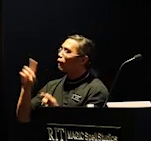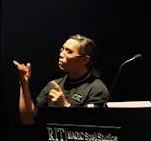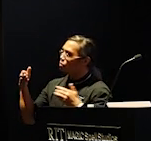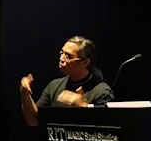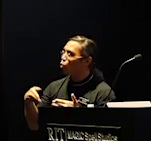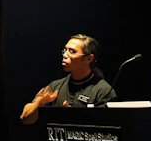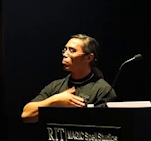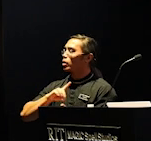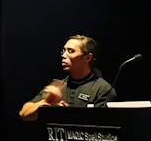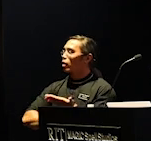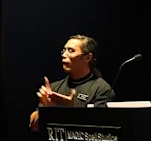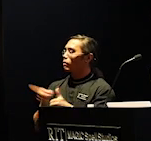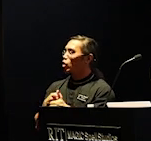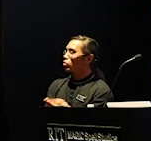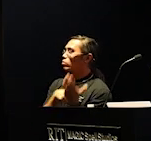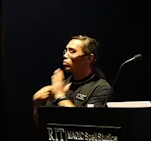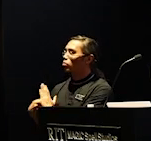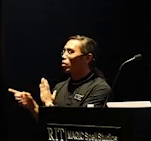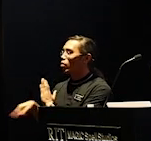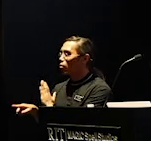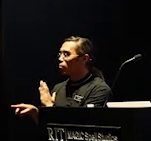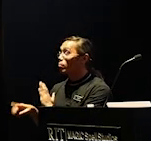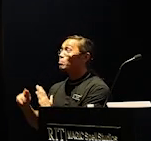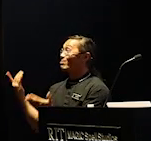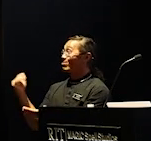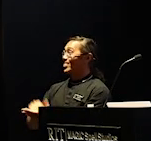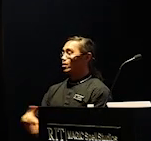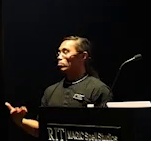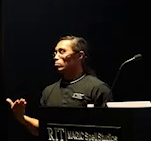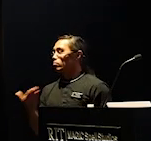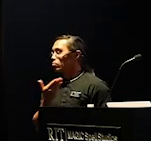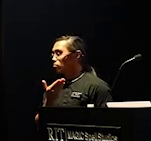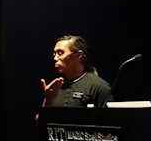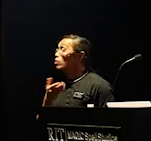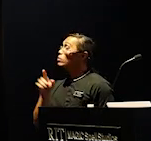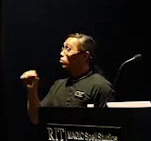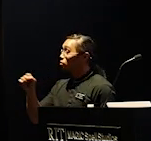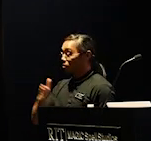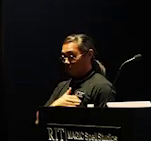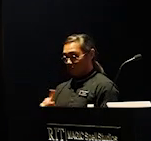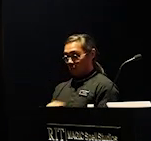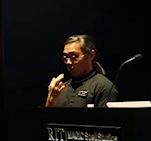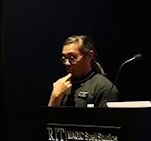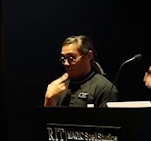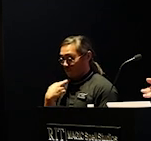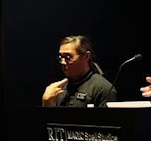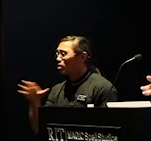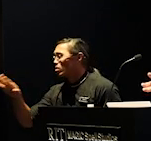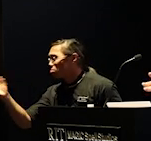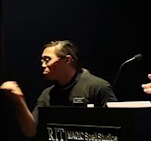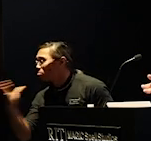But this was a place where, because it was the first restaurant, and it's not that we didn't know what we